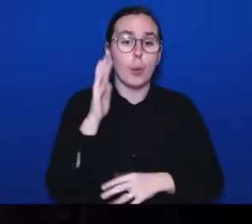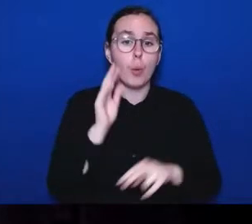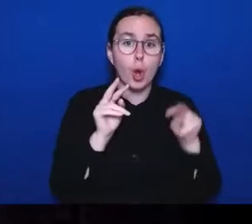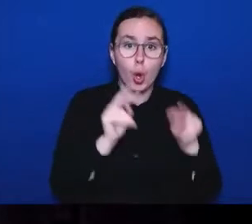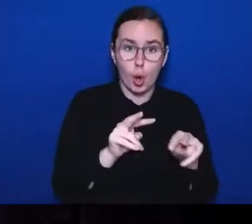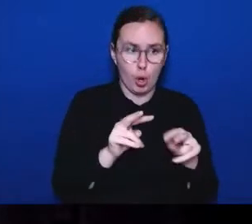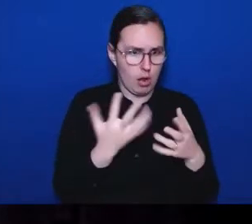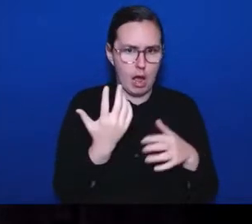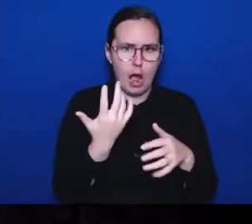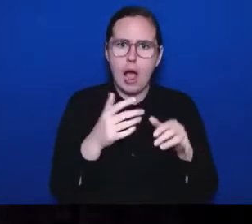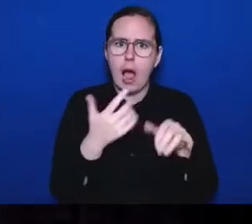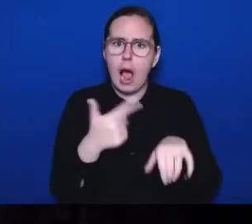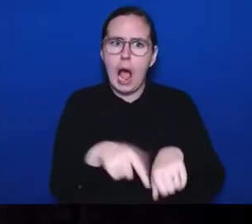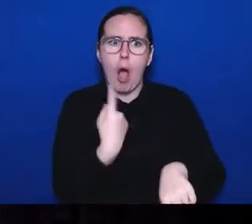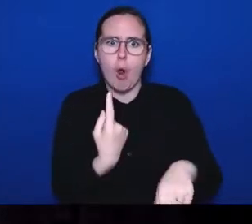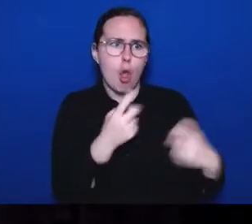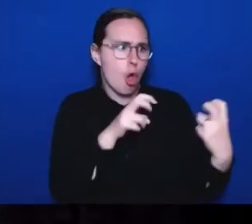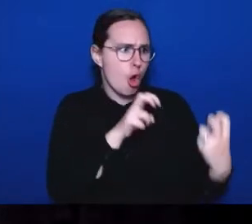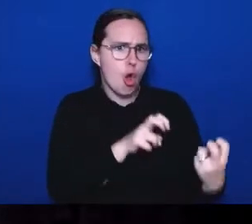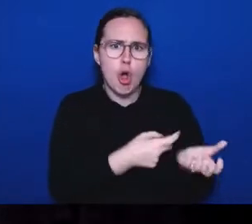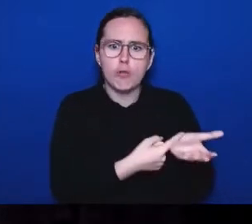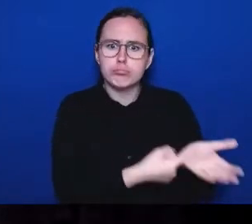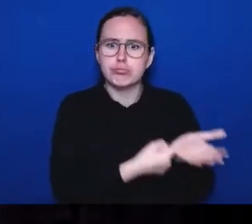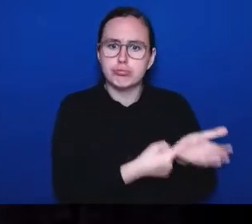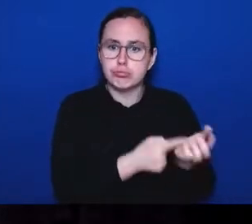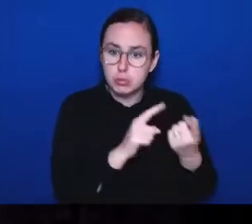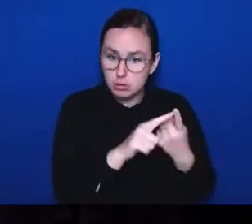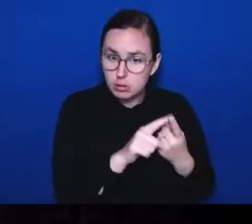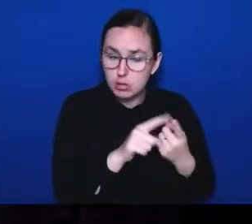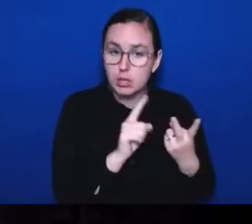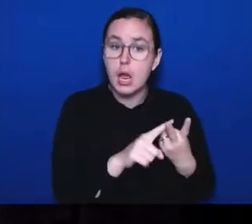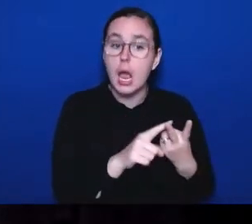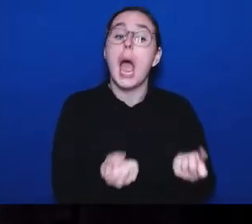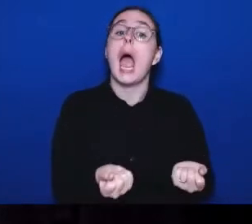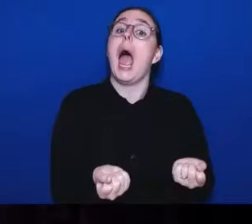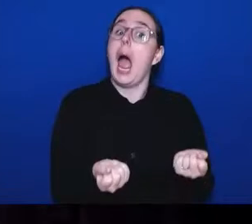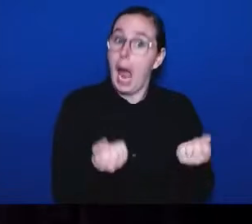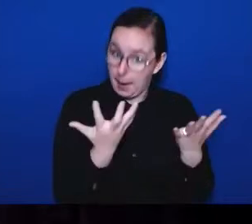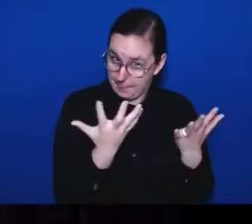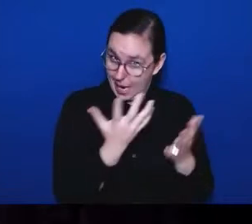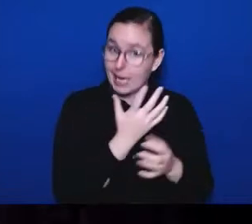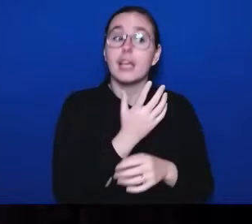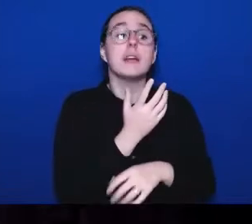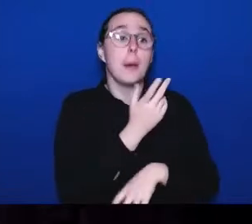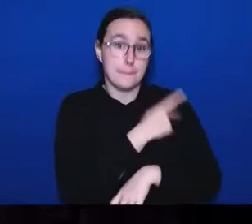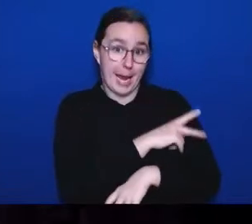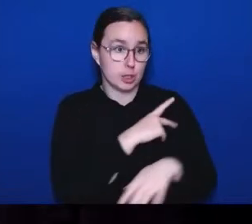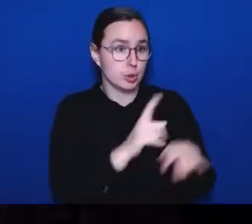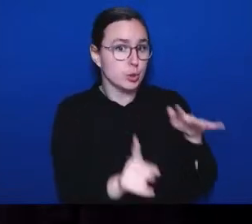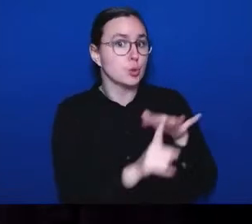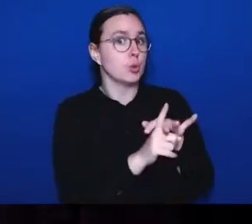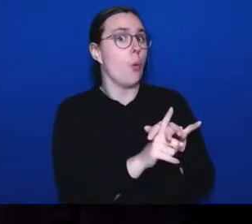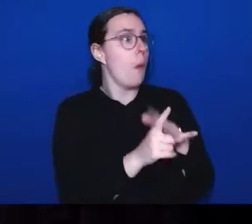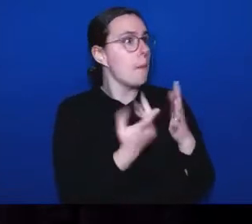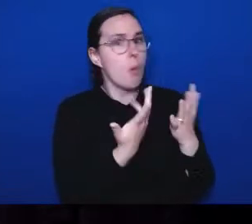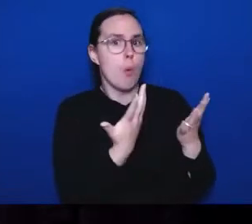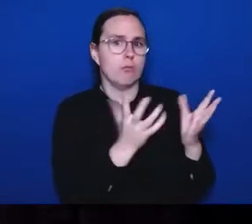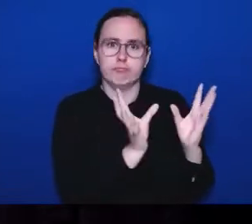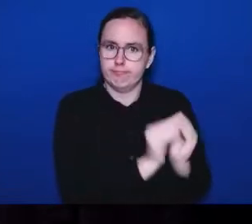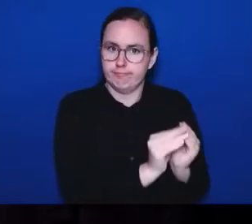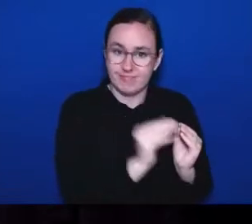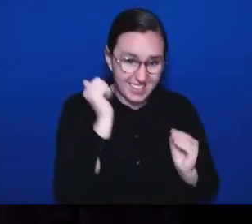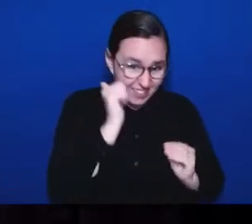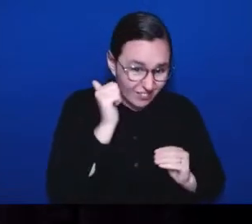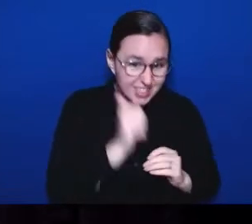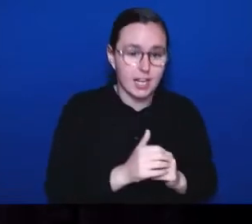in a day, the number of patients a doctor supports through their office, the complexity of the issues a patient is facing, and